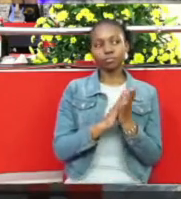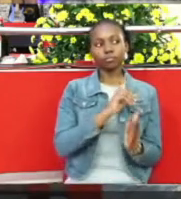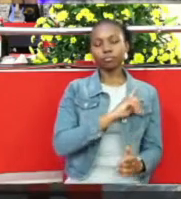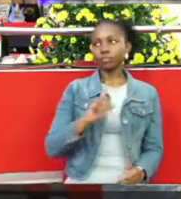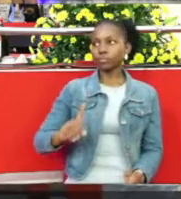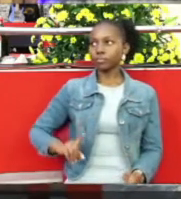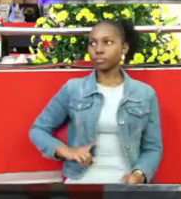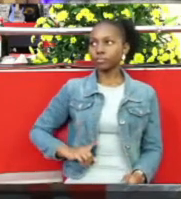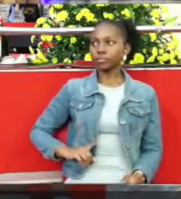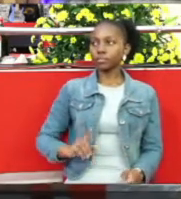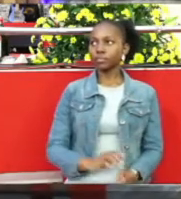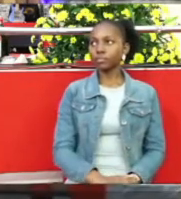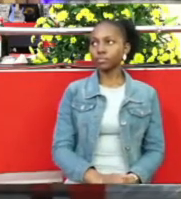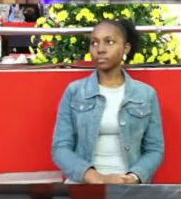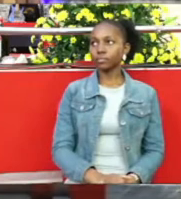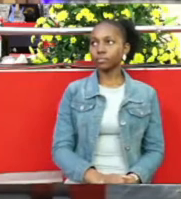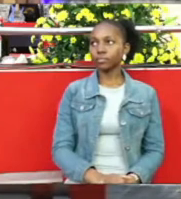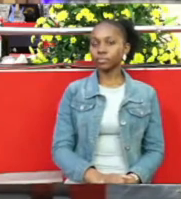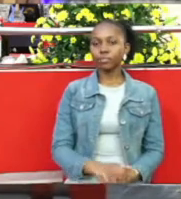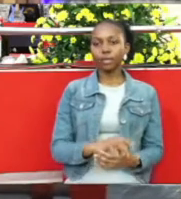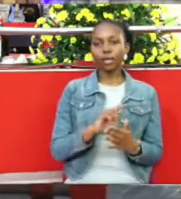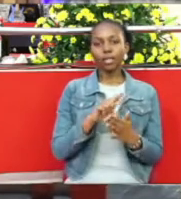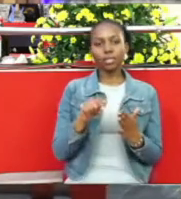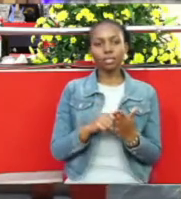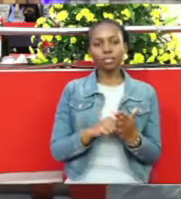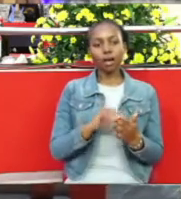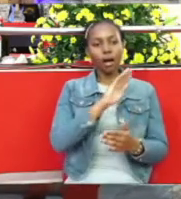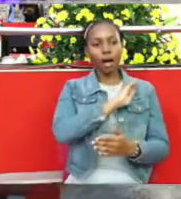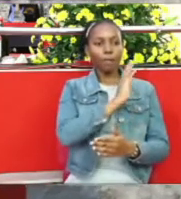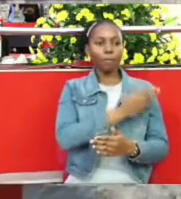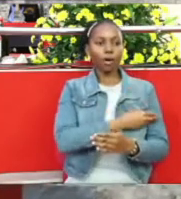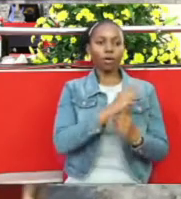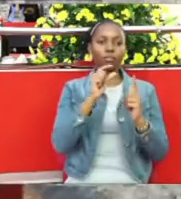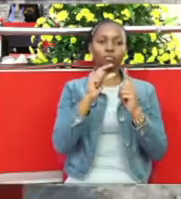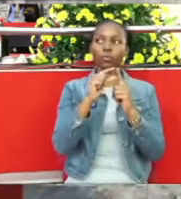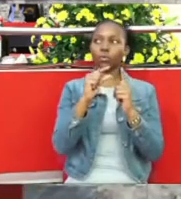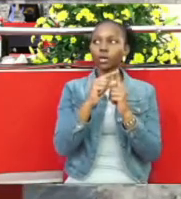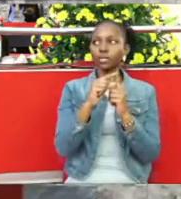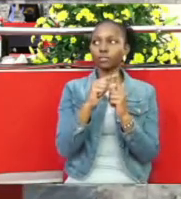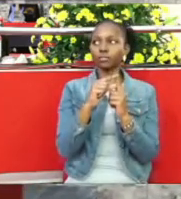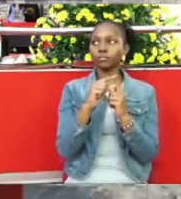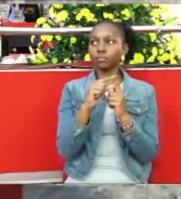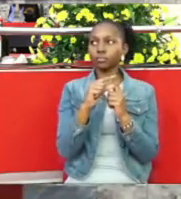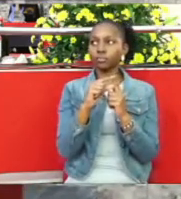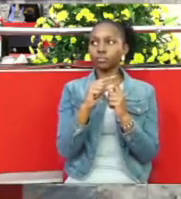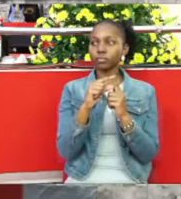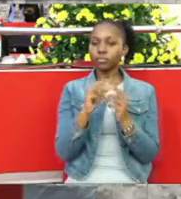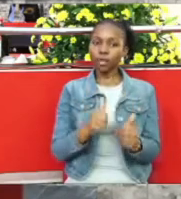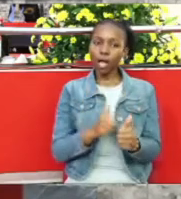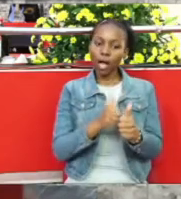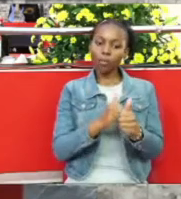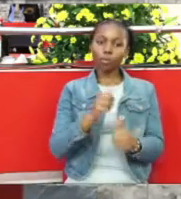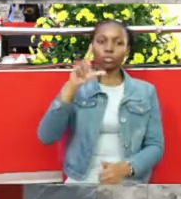Amen. This is a very powerful word that Apostle Luke, other people call him